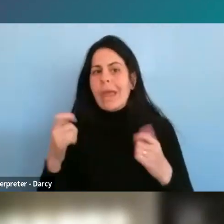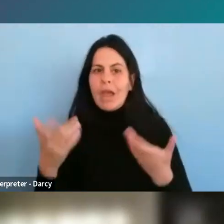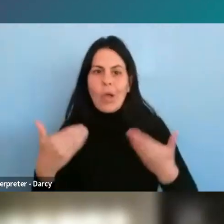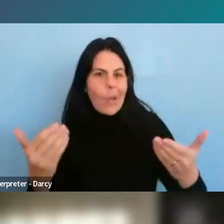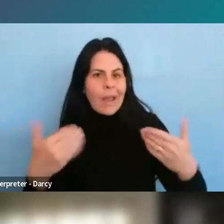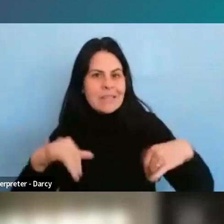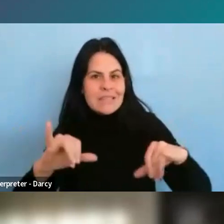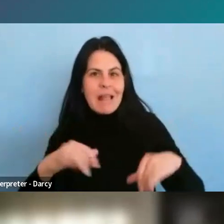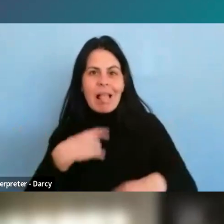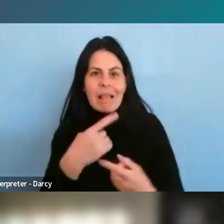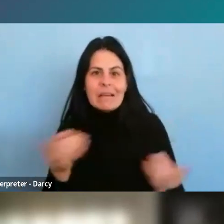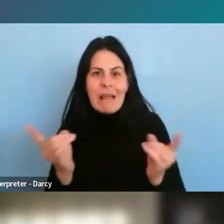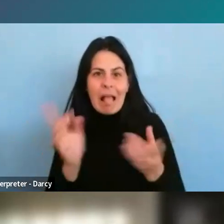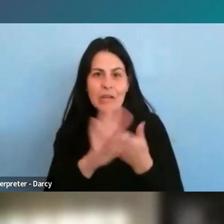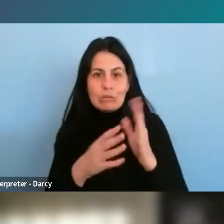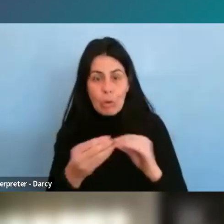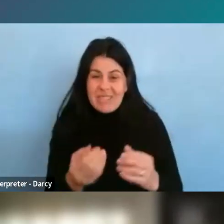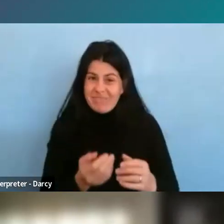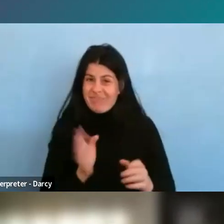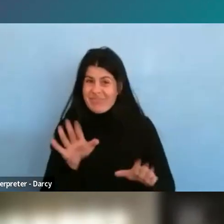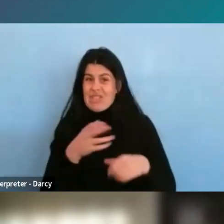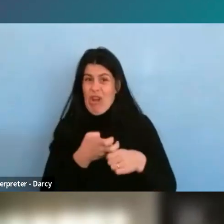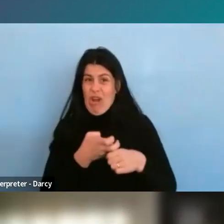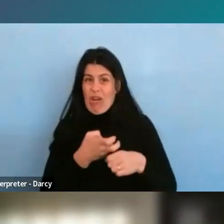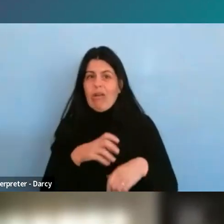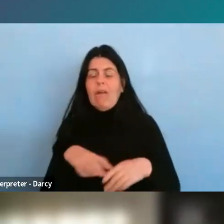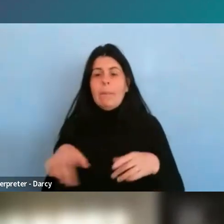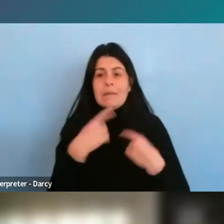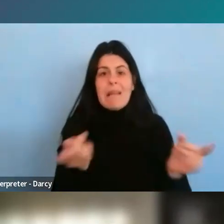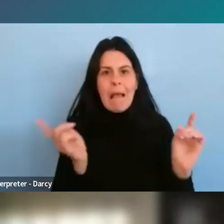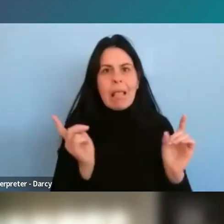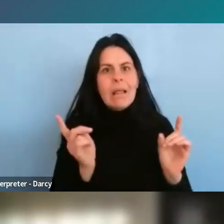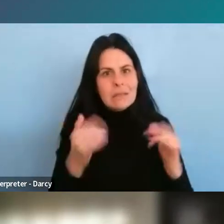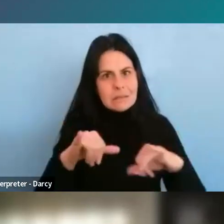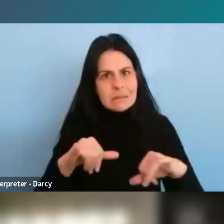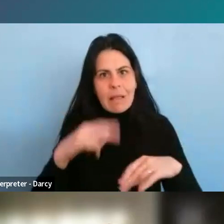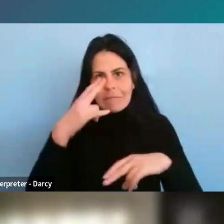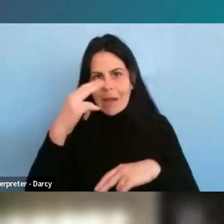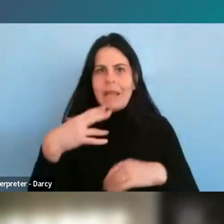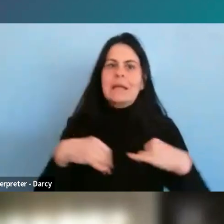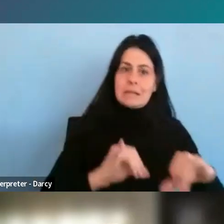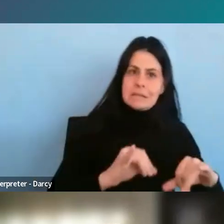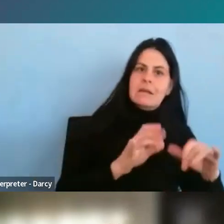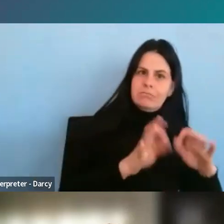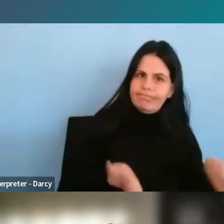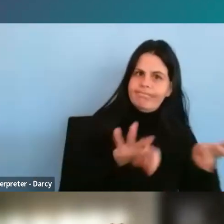without, it's tough. Tell the story, make it funny, but make it impactful. So I